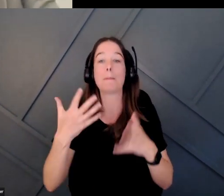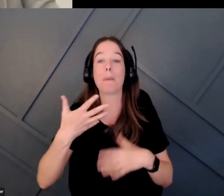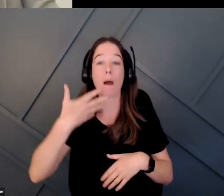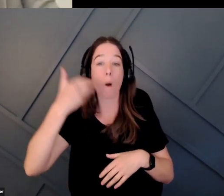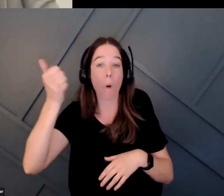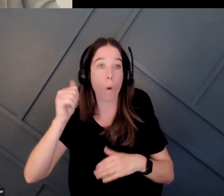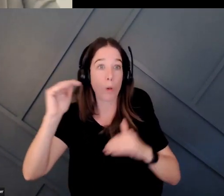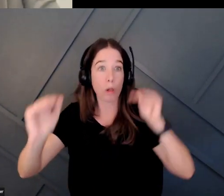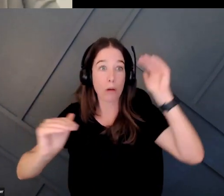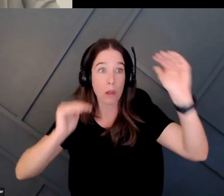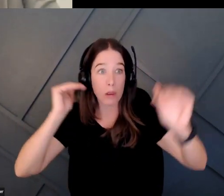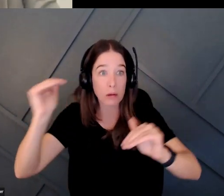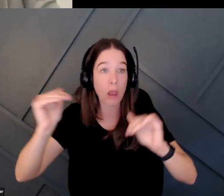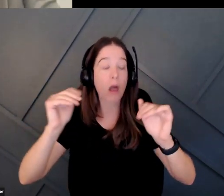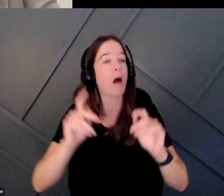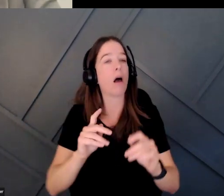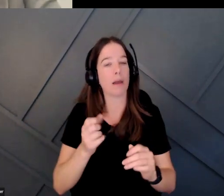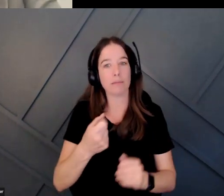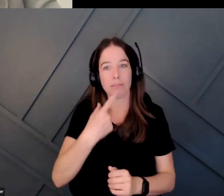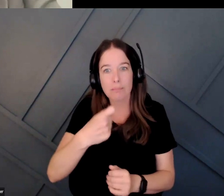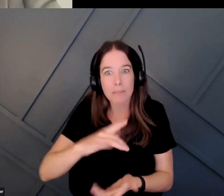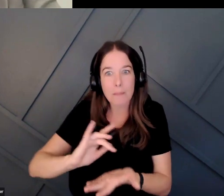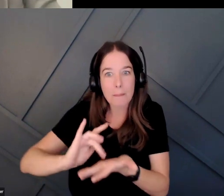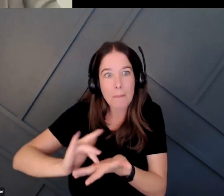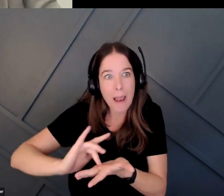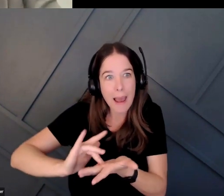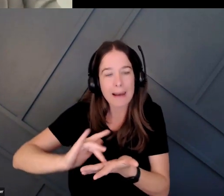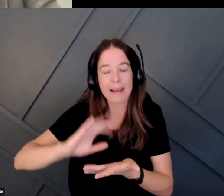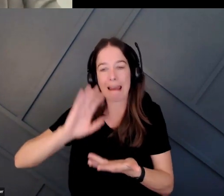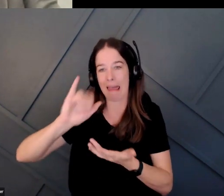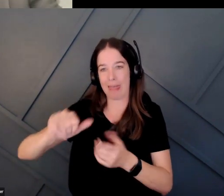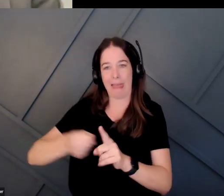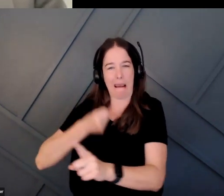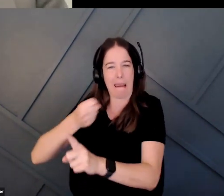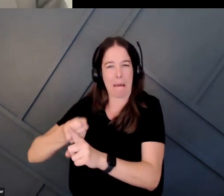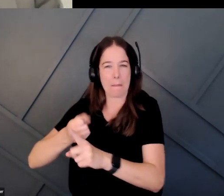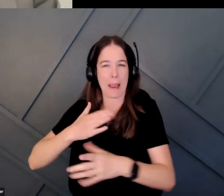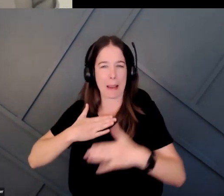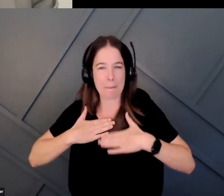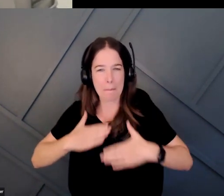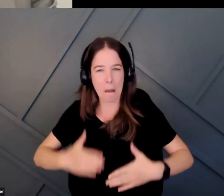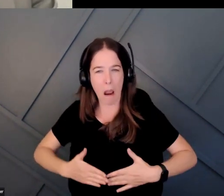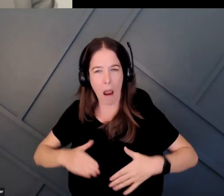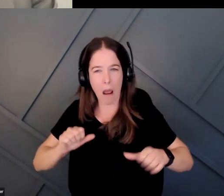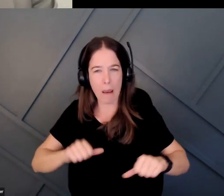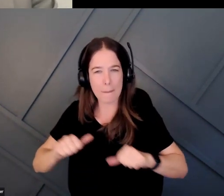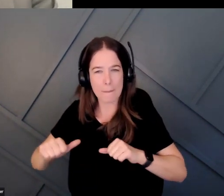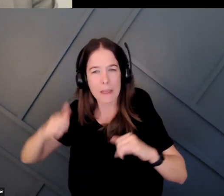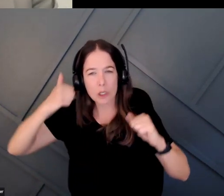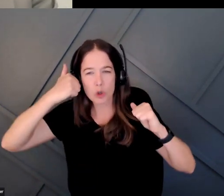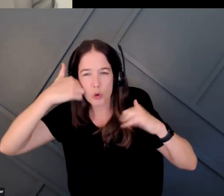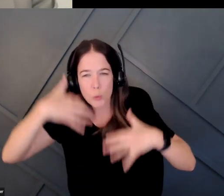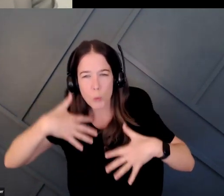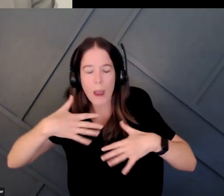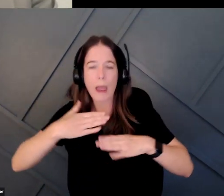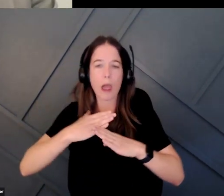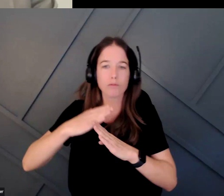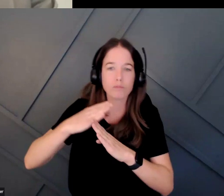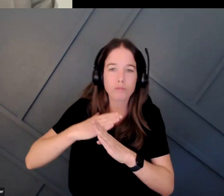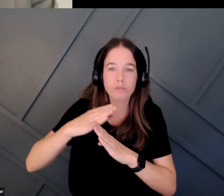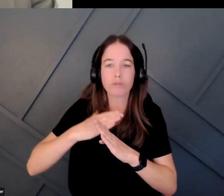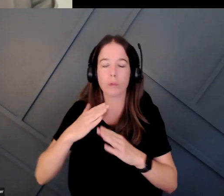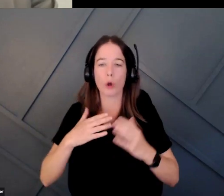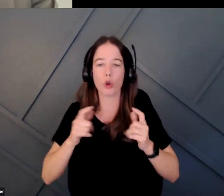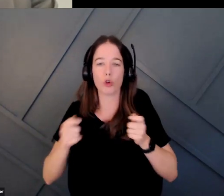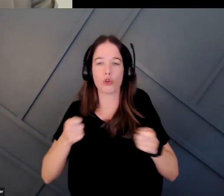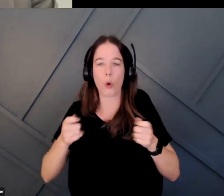control temperature and sweat. These populations are also at higher risk of heat-related illness during